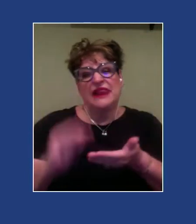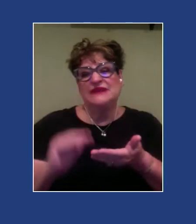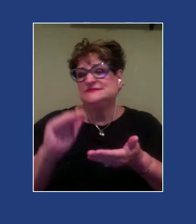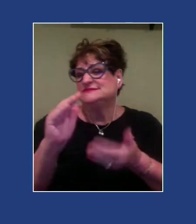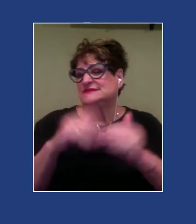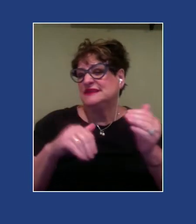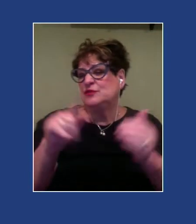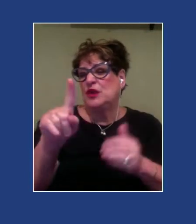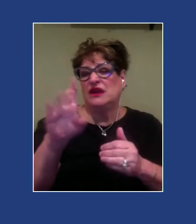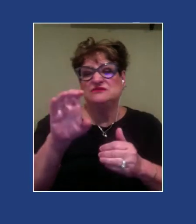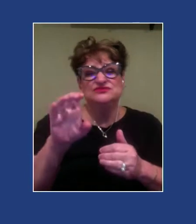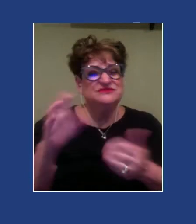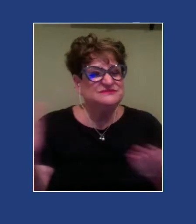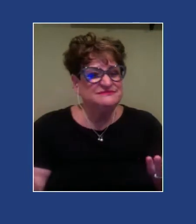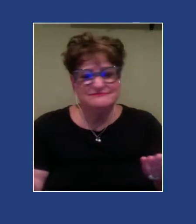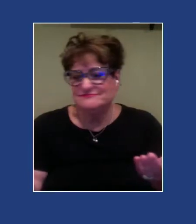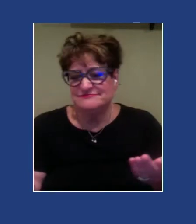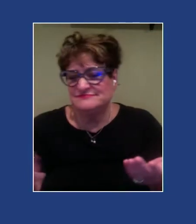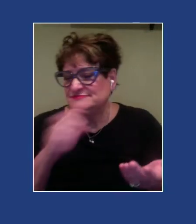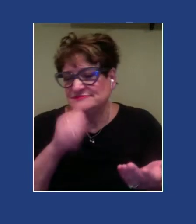participants.